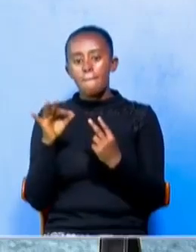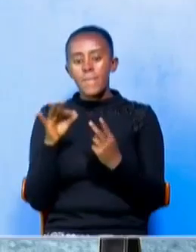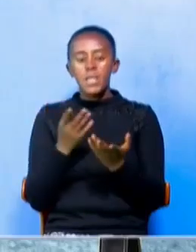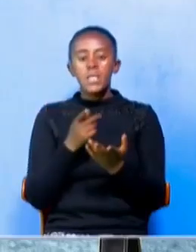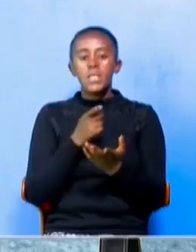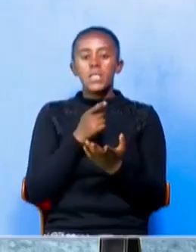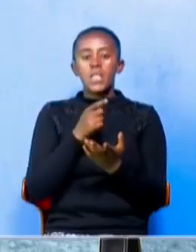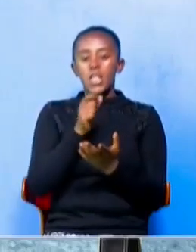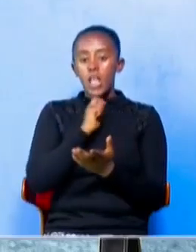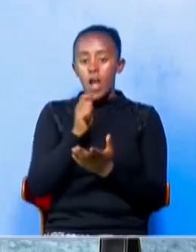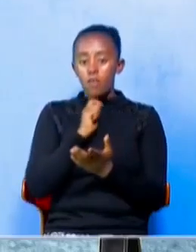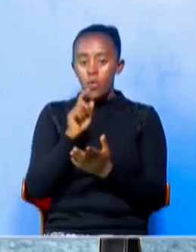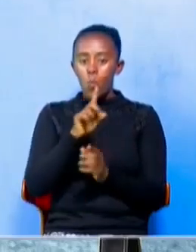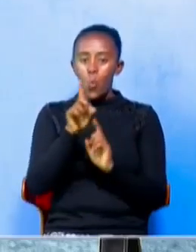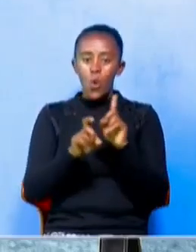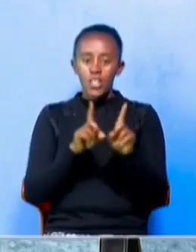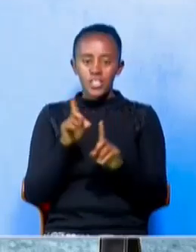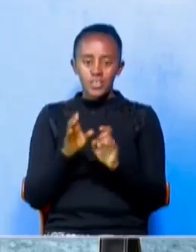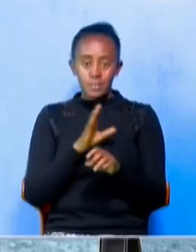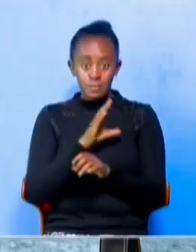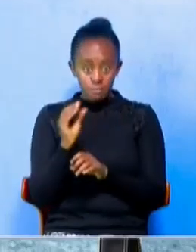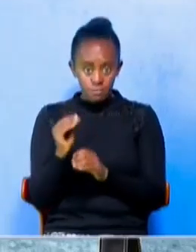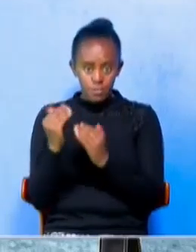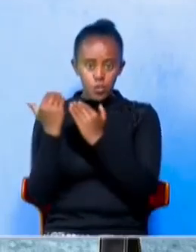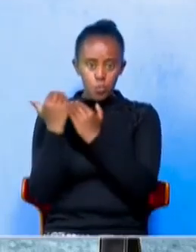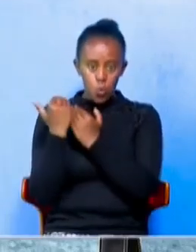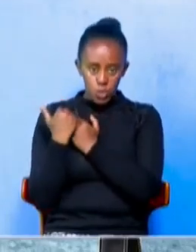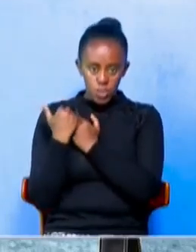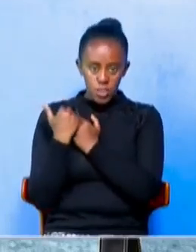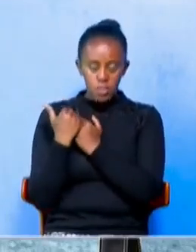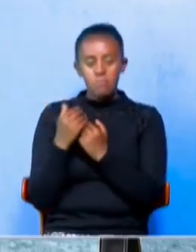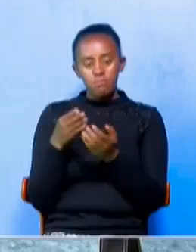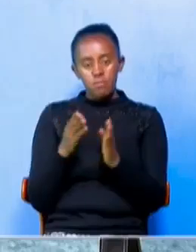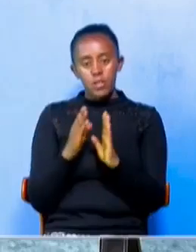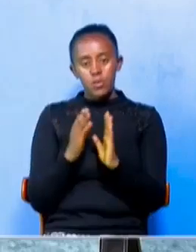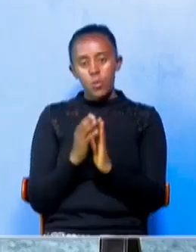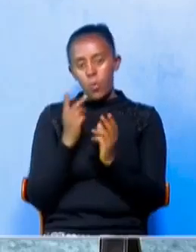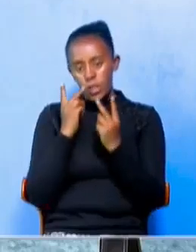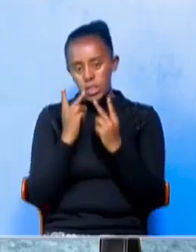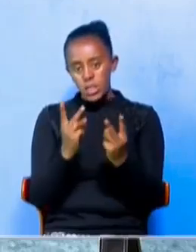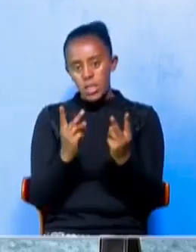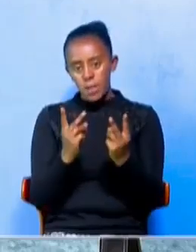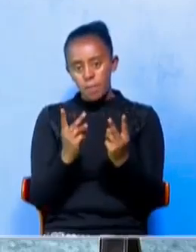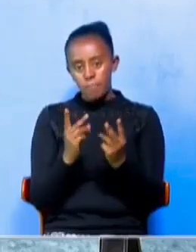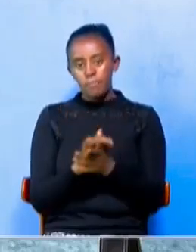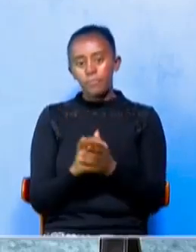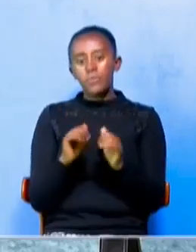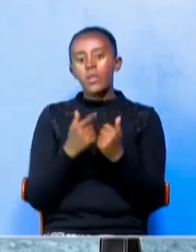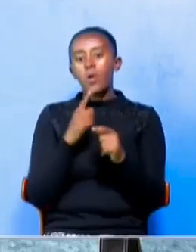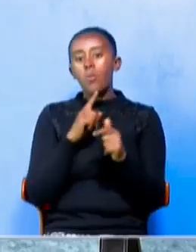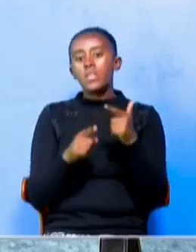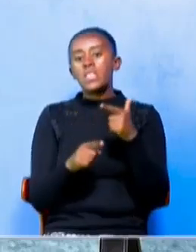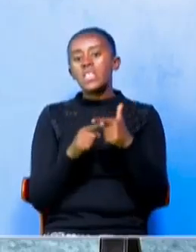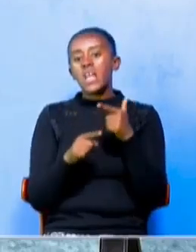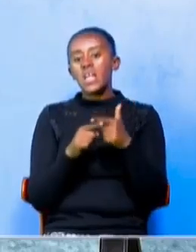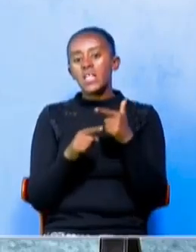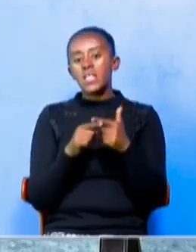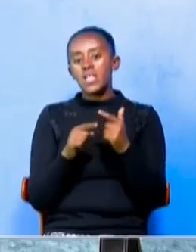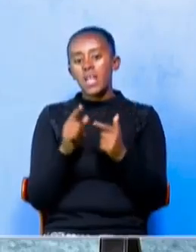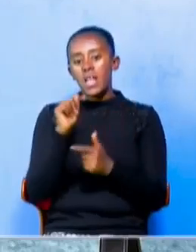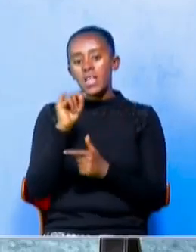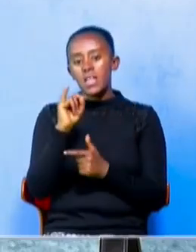interview questions and responses. Let's go and see how about the second one. The second tips